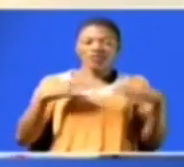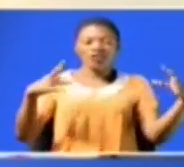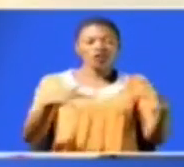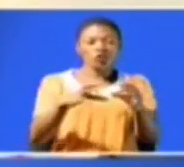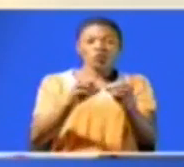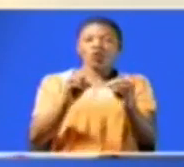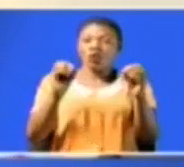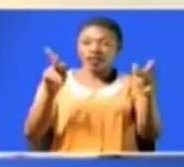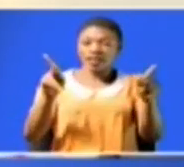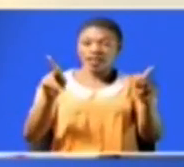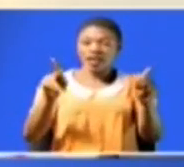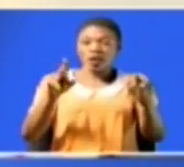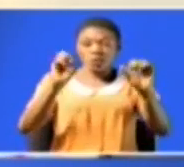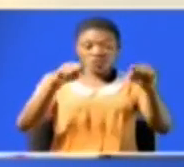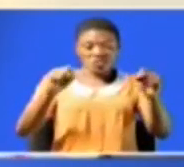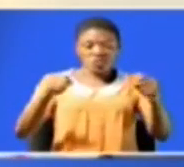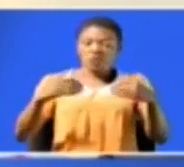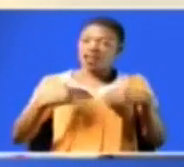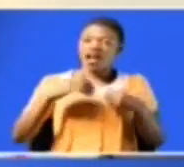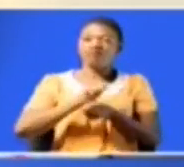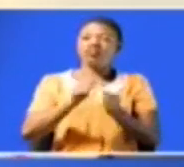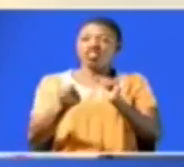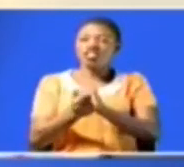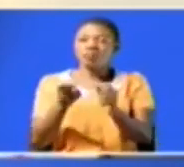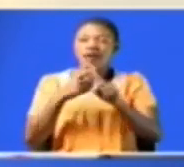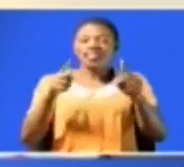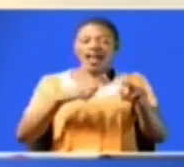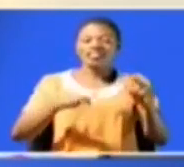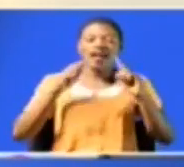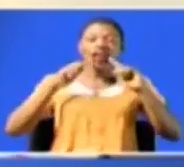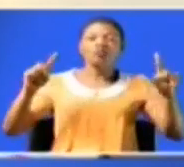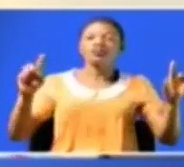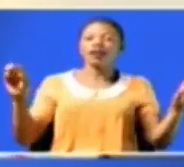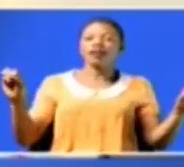We probably will have changes. Of course, every team has changes, but we have not announced the changes yet.